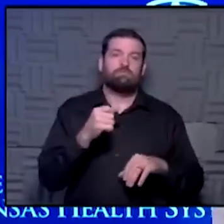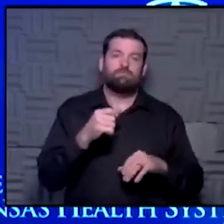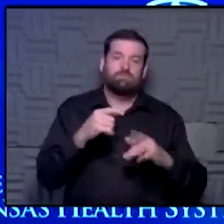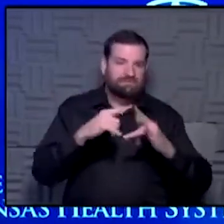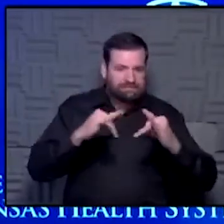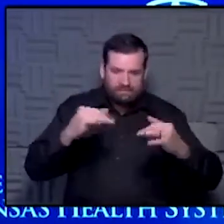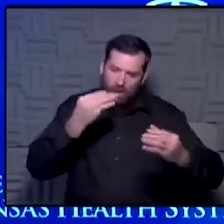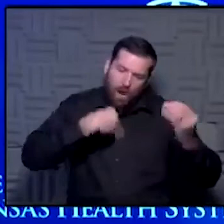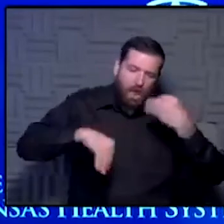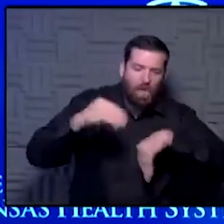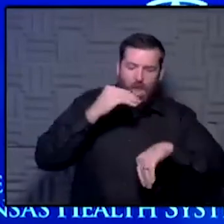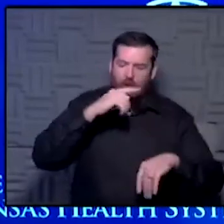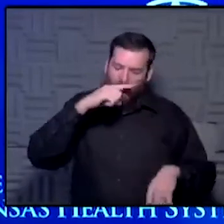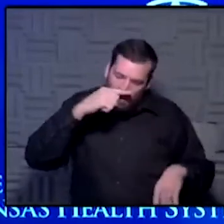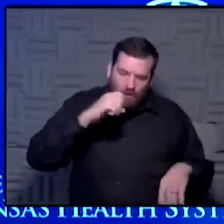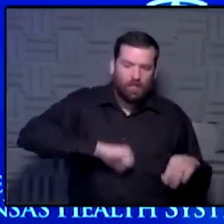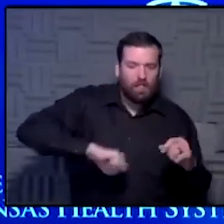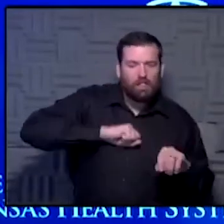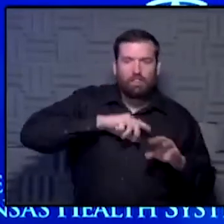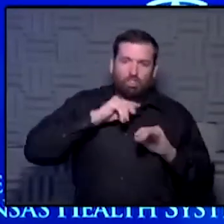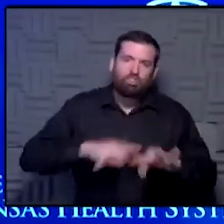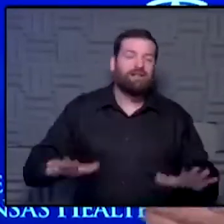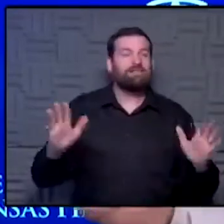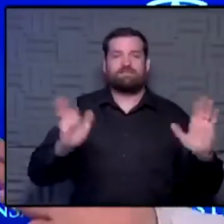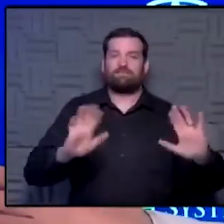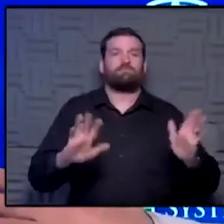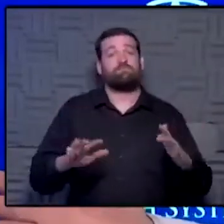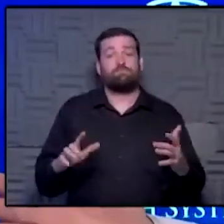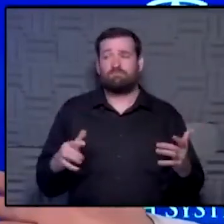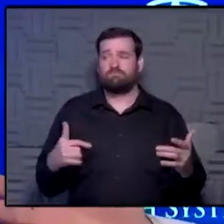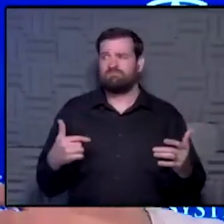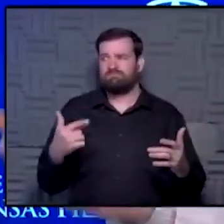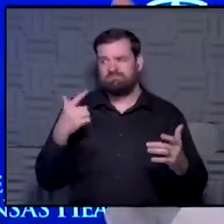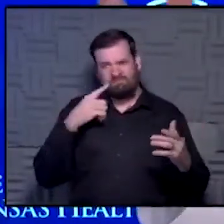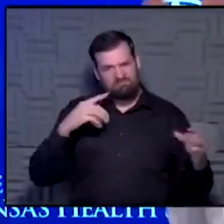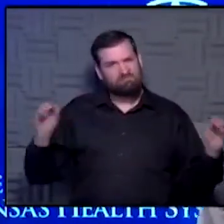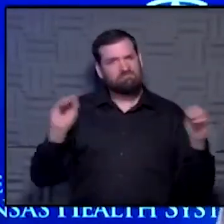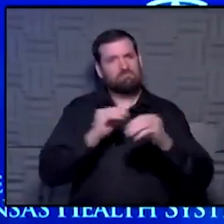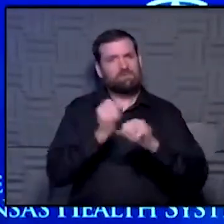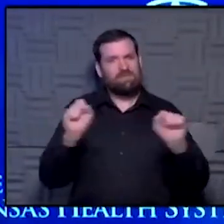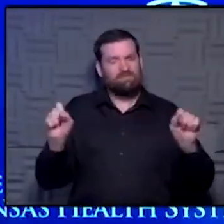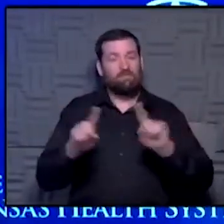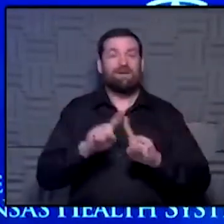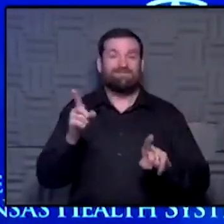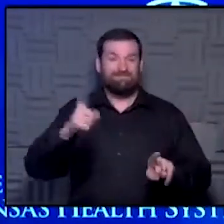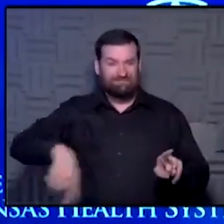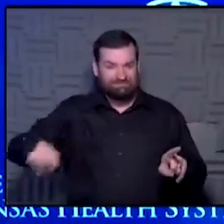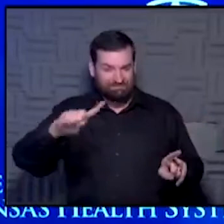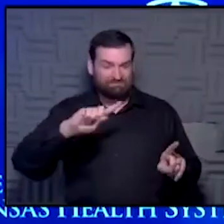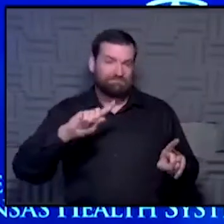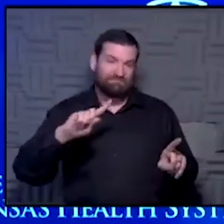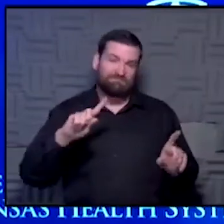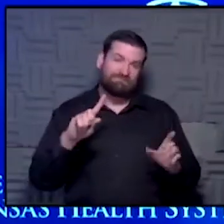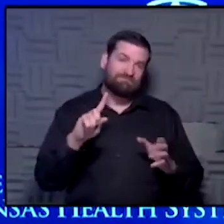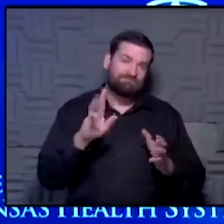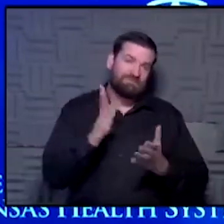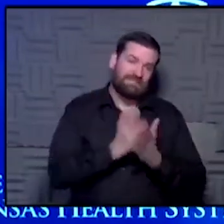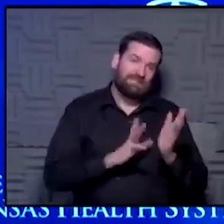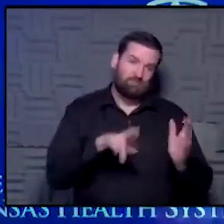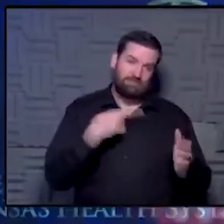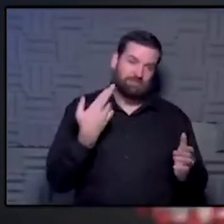same food, coughing and sneezing or doing whatever. So I think we just made this a lot safer, but you are going to claim it to take a little bit of a